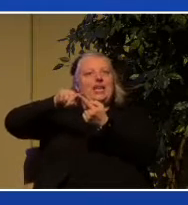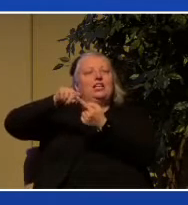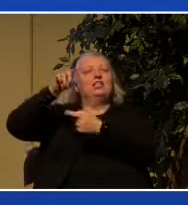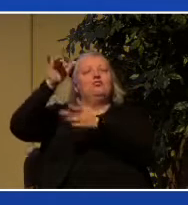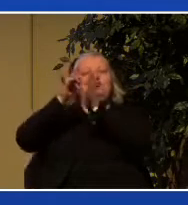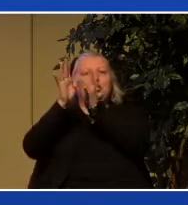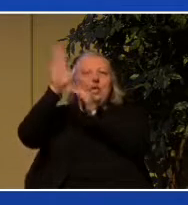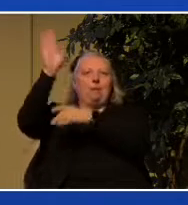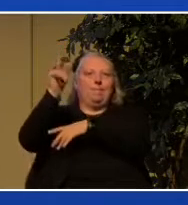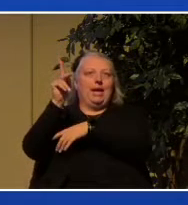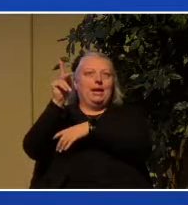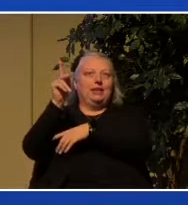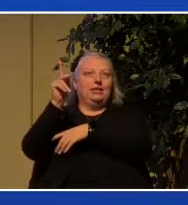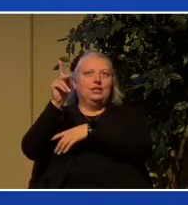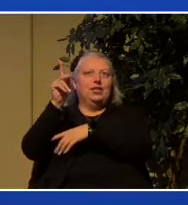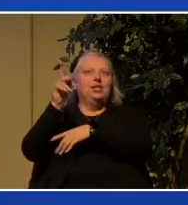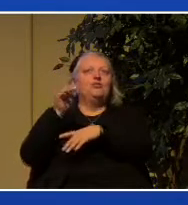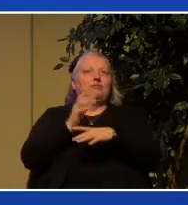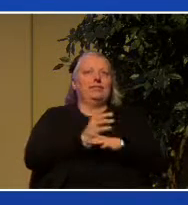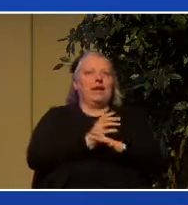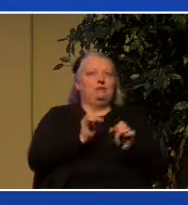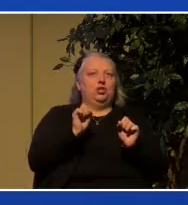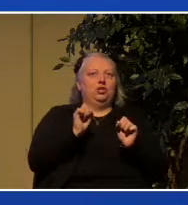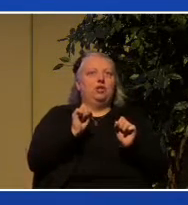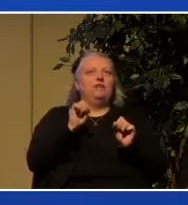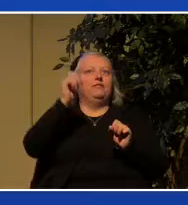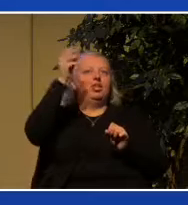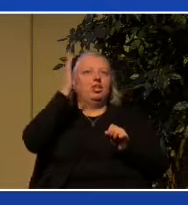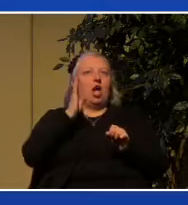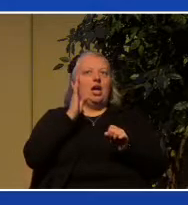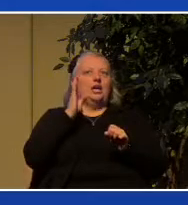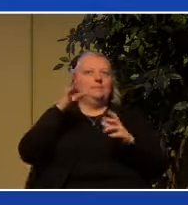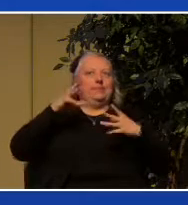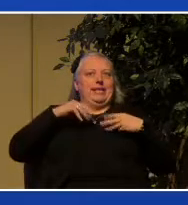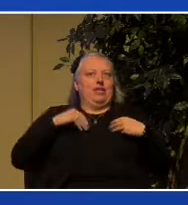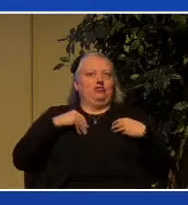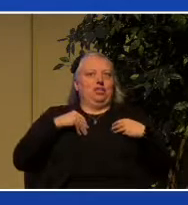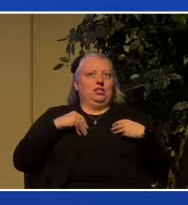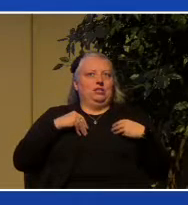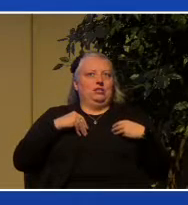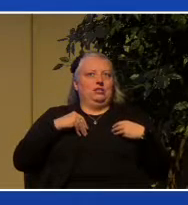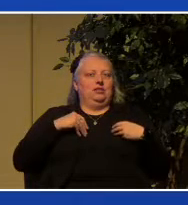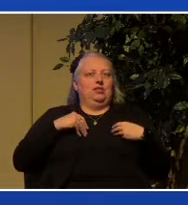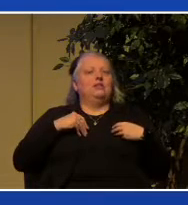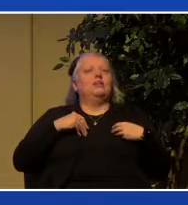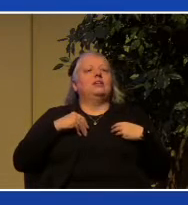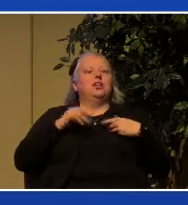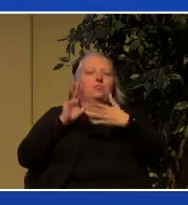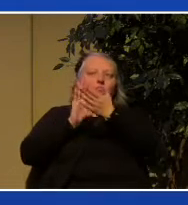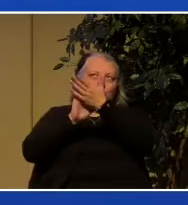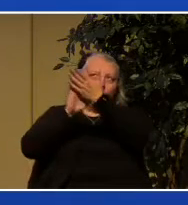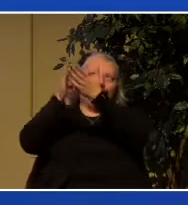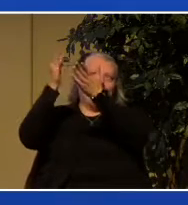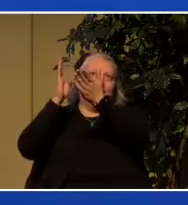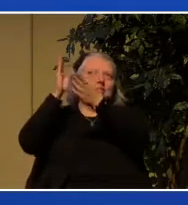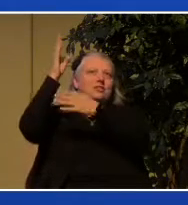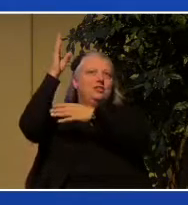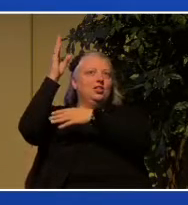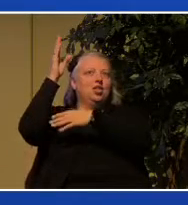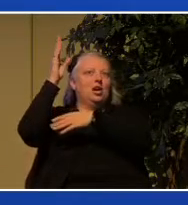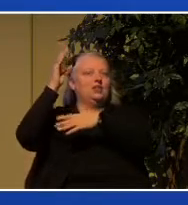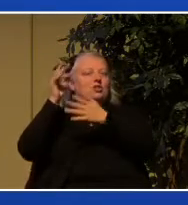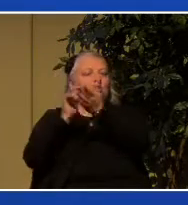to the praise of his glory. The Holy Spirit is the deposit